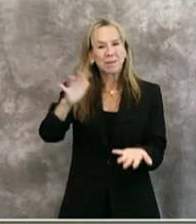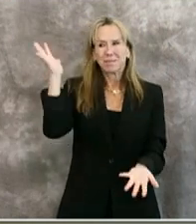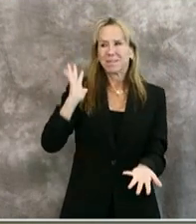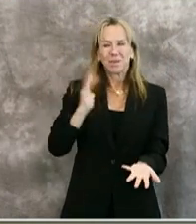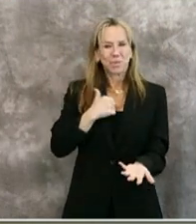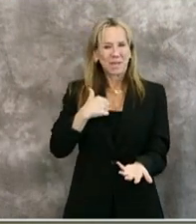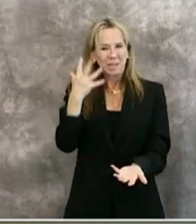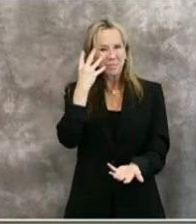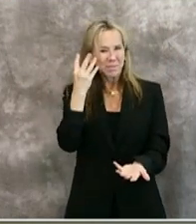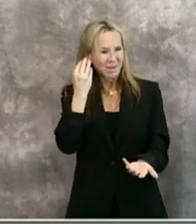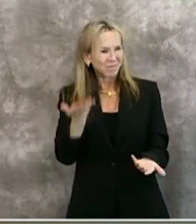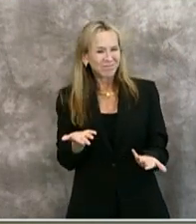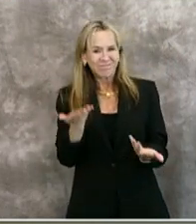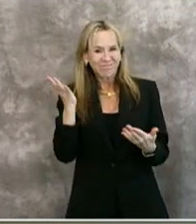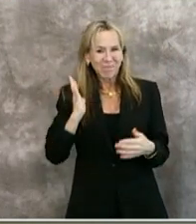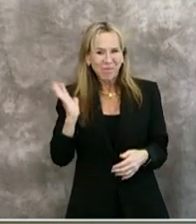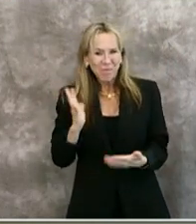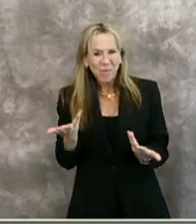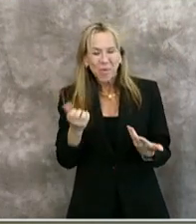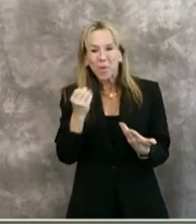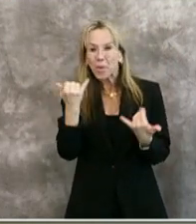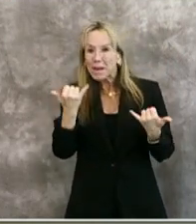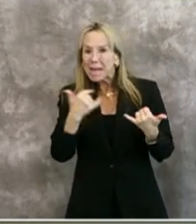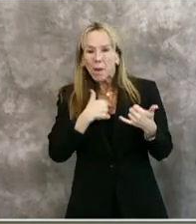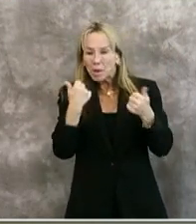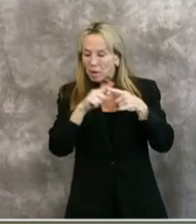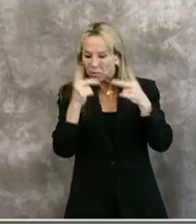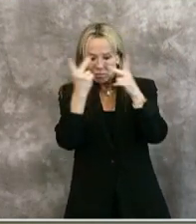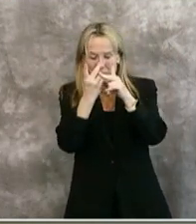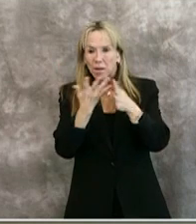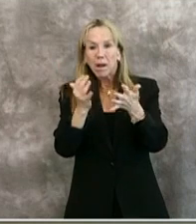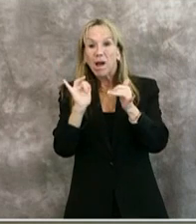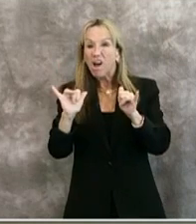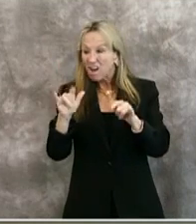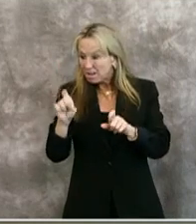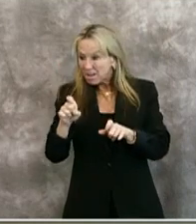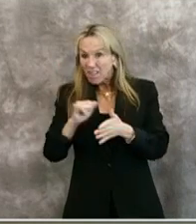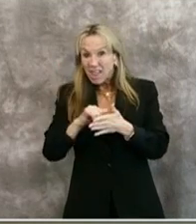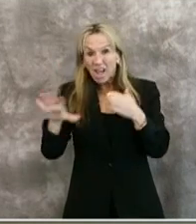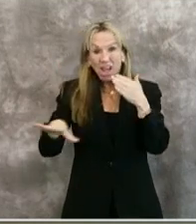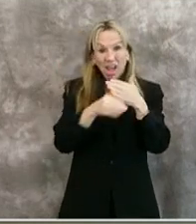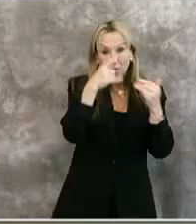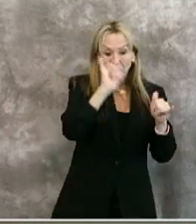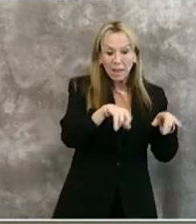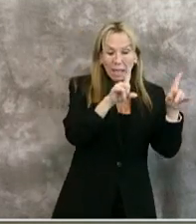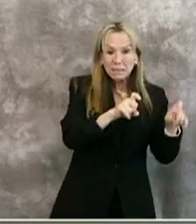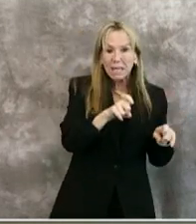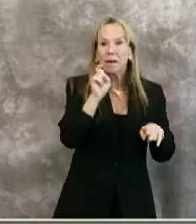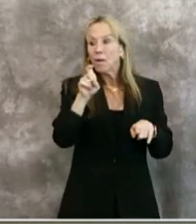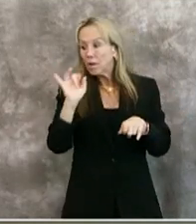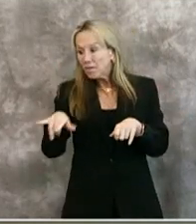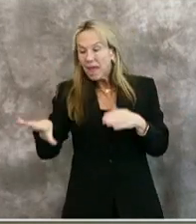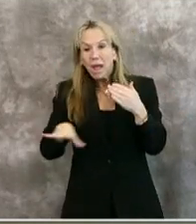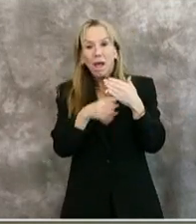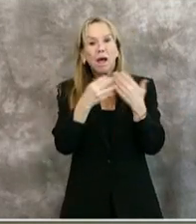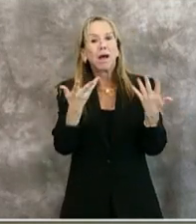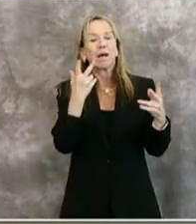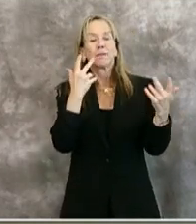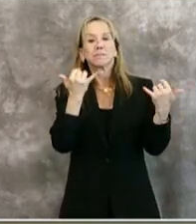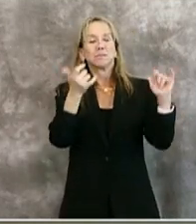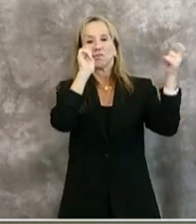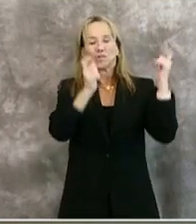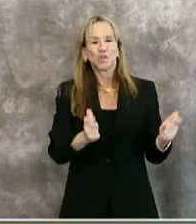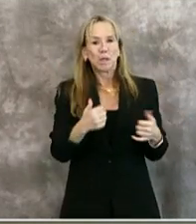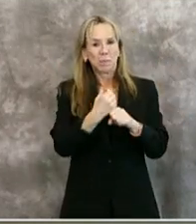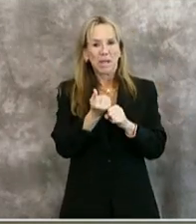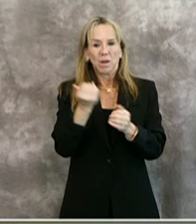run on the components and types of pieces that go into making these tests, and multiple jurisdictions throughout the world,